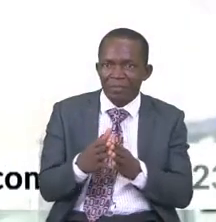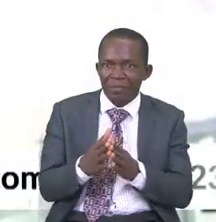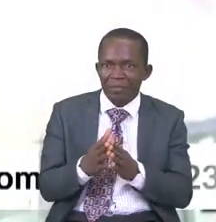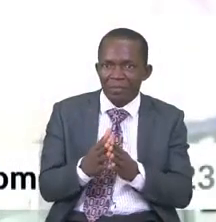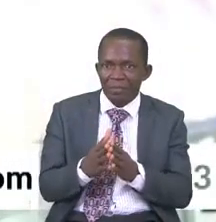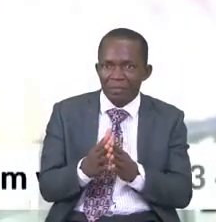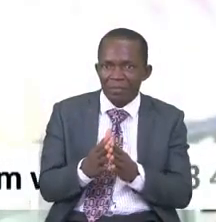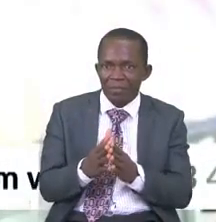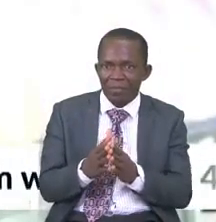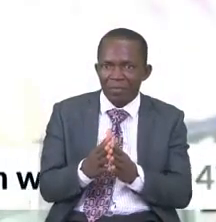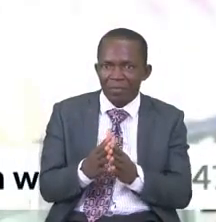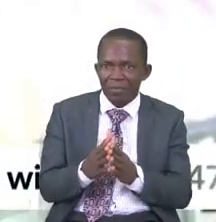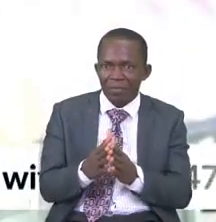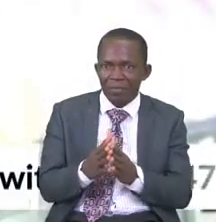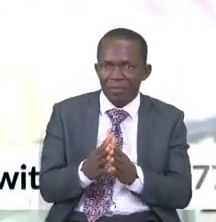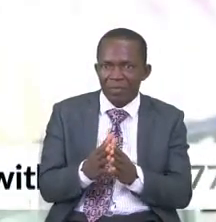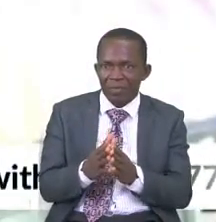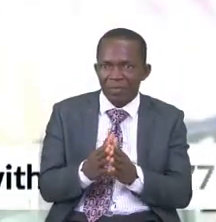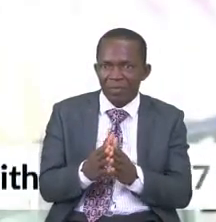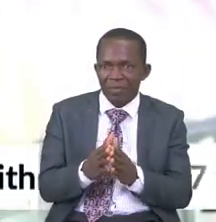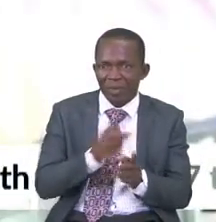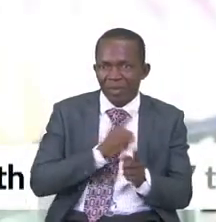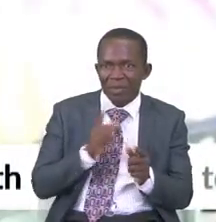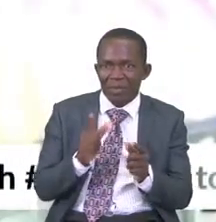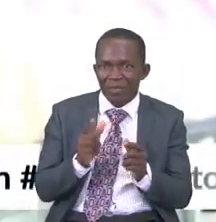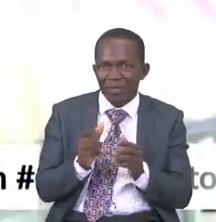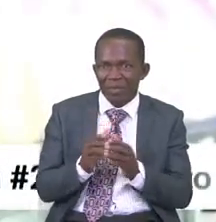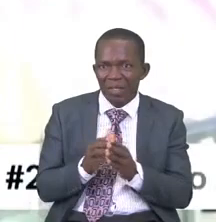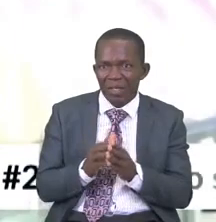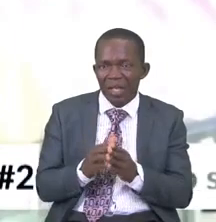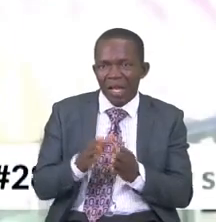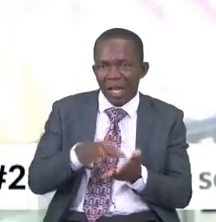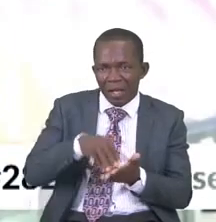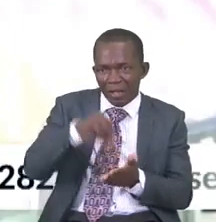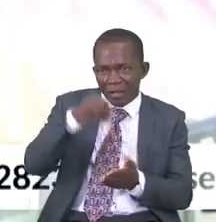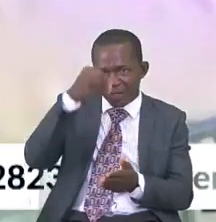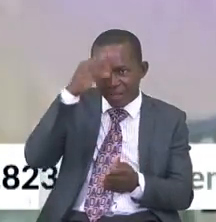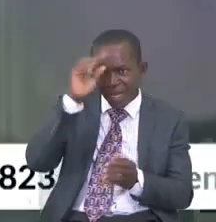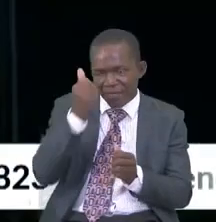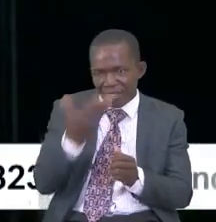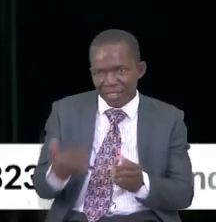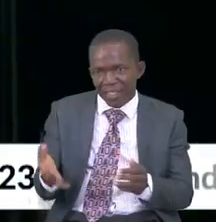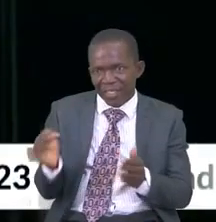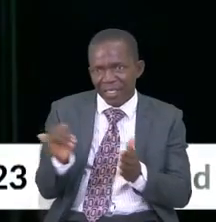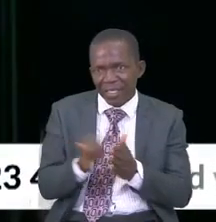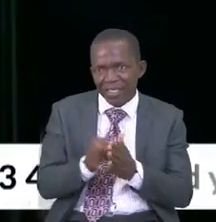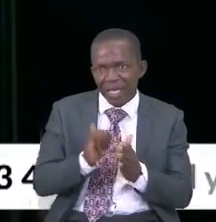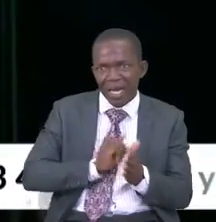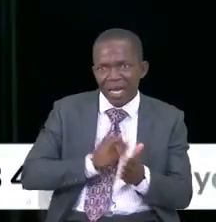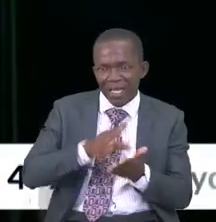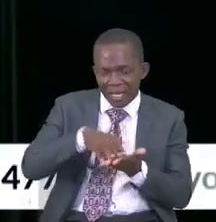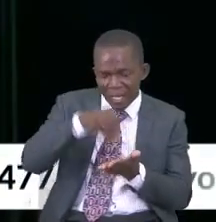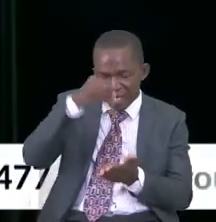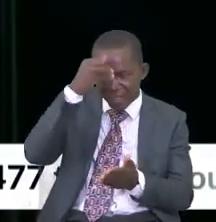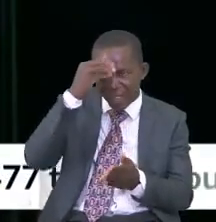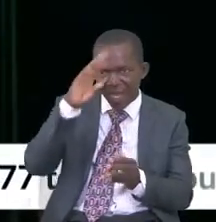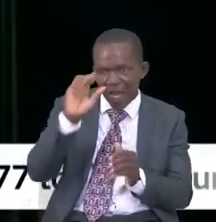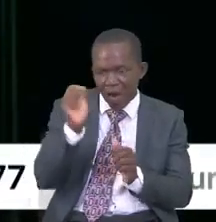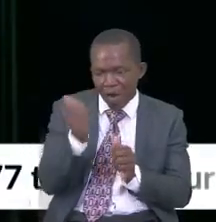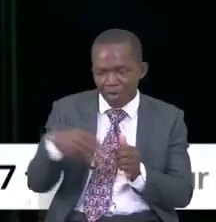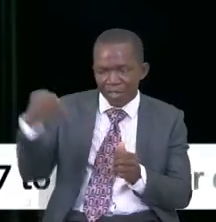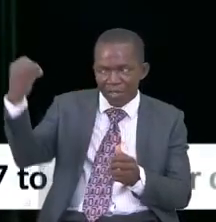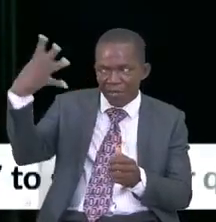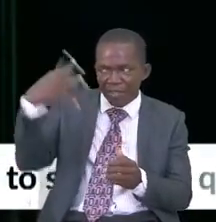for the Deeper Life Bible Church. This is the church where I grew up. I learned everything I learned. All the blessings, all the graces, all